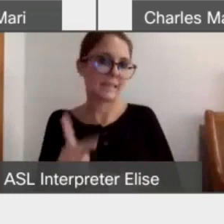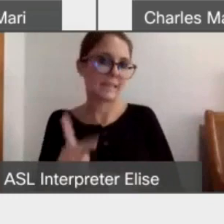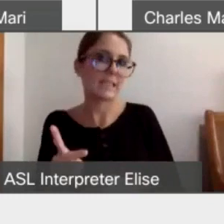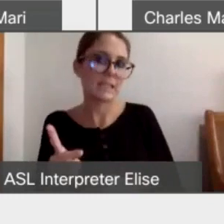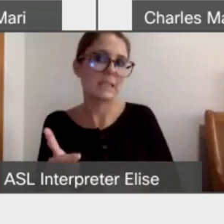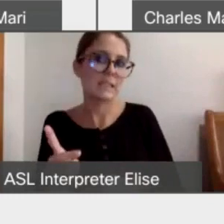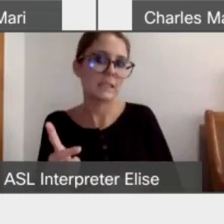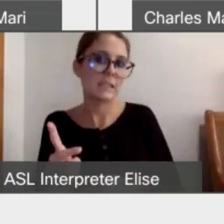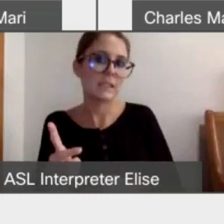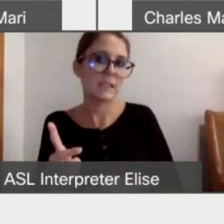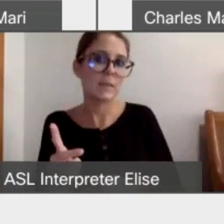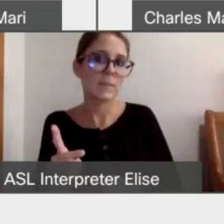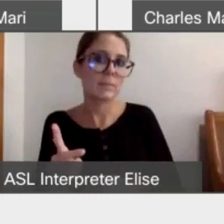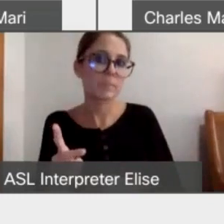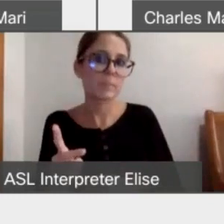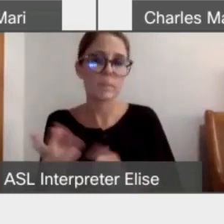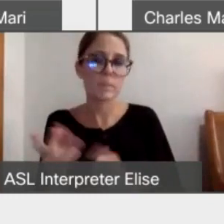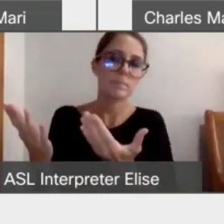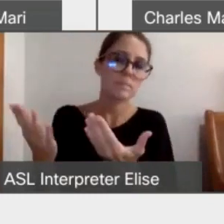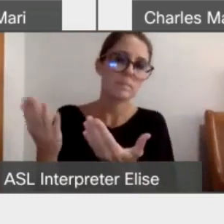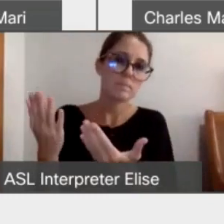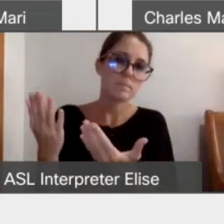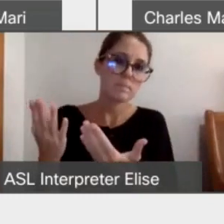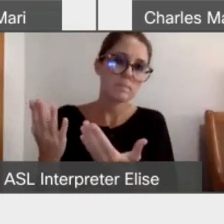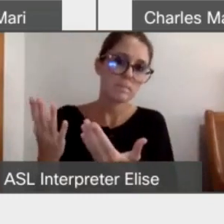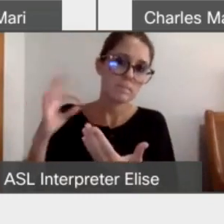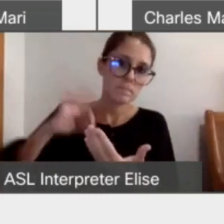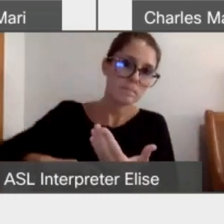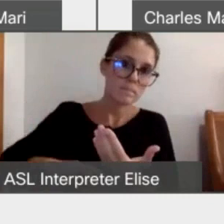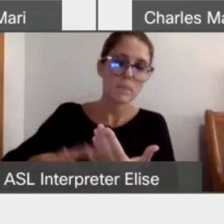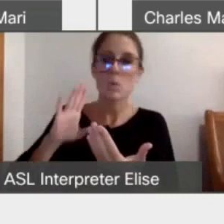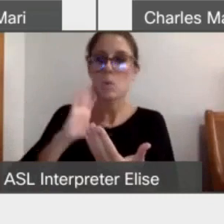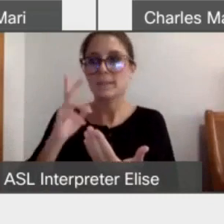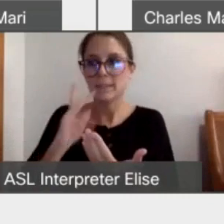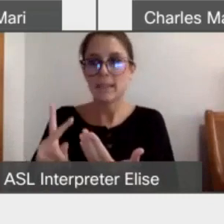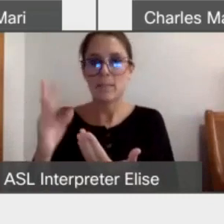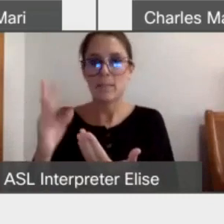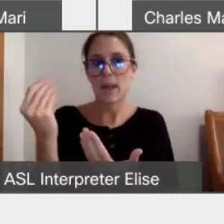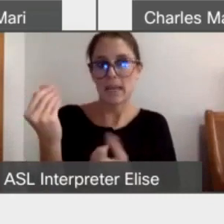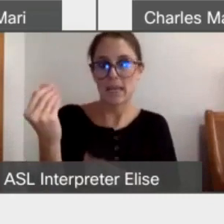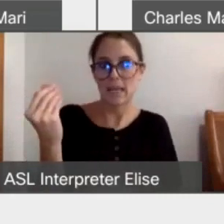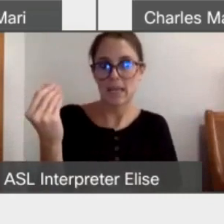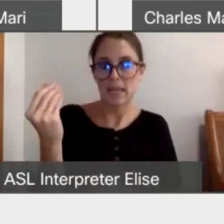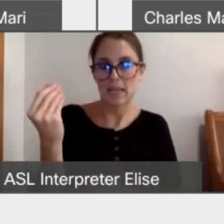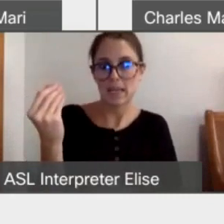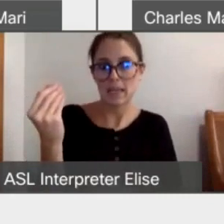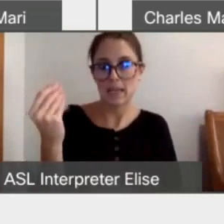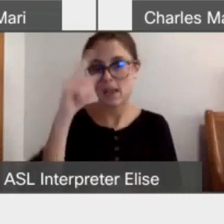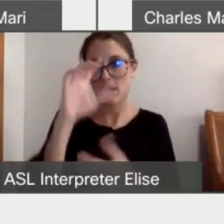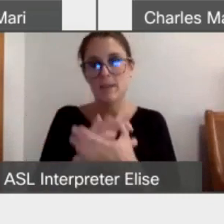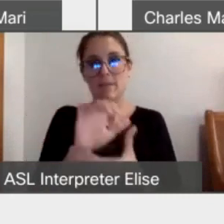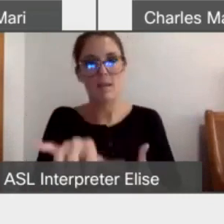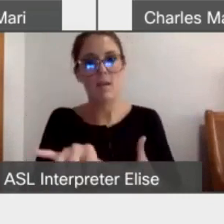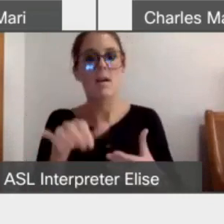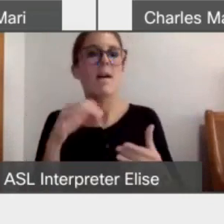will see a return, and we will see, her put her money where her mouth is. I believe in that, and I have a